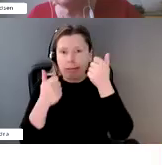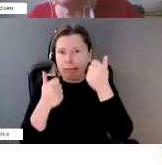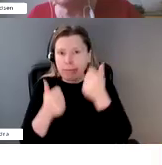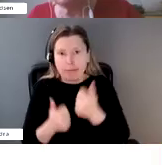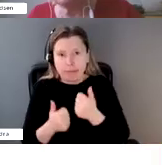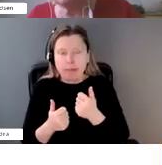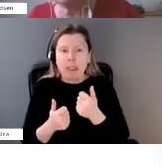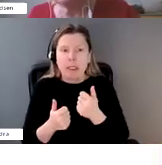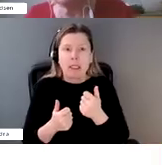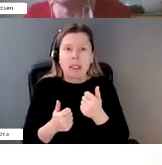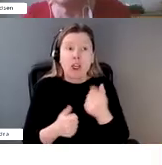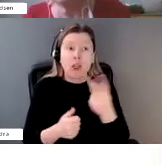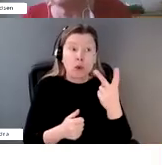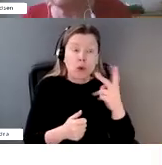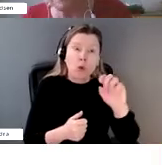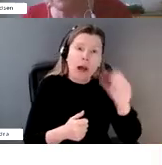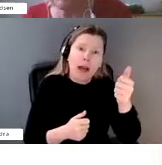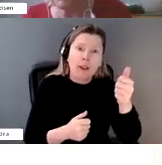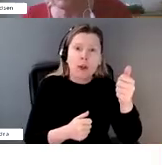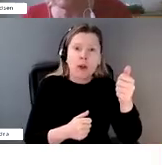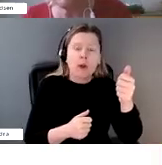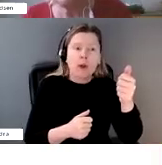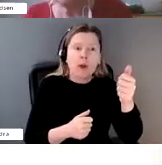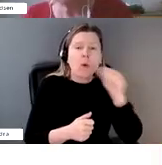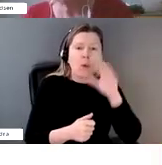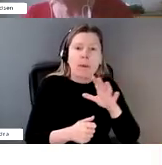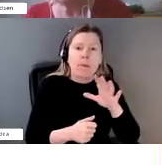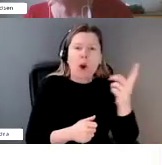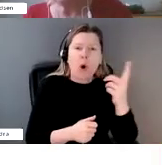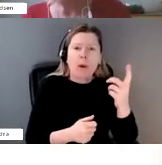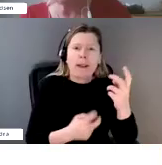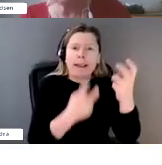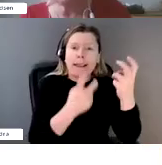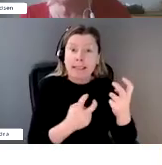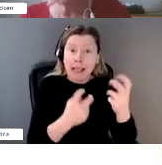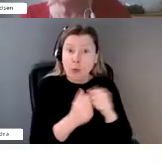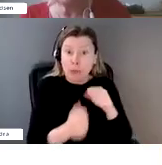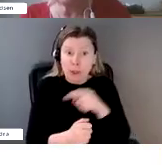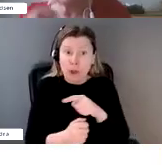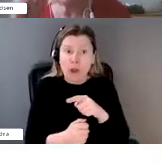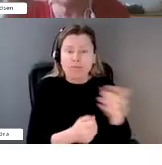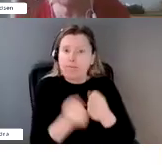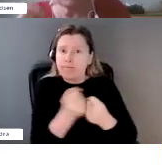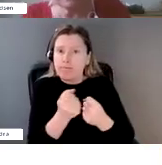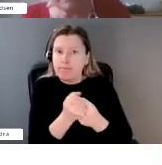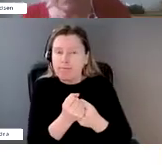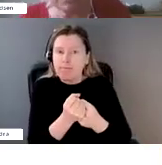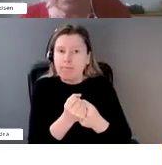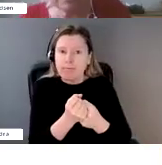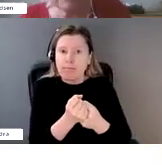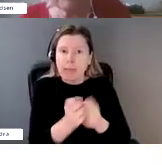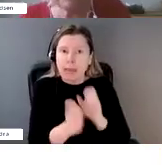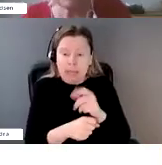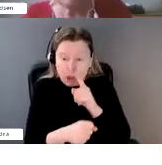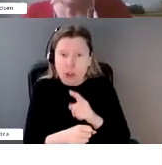there were two other women that always sat at the same table with her, so that they were also supporting her with regard to the